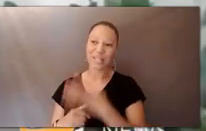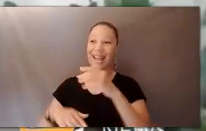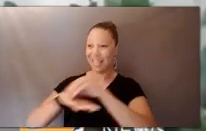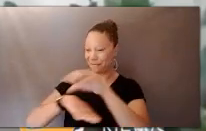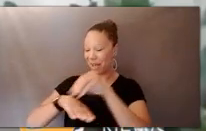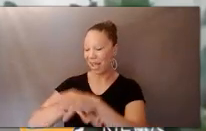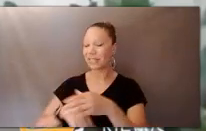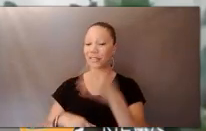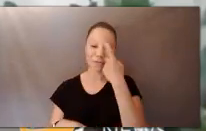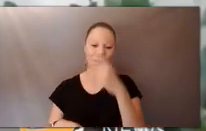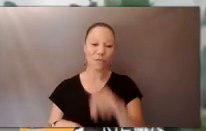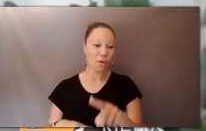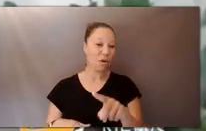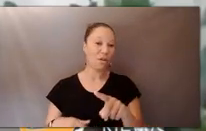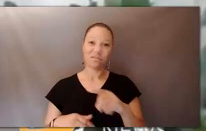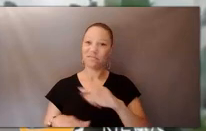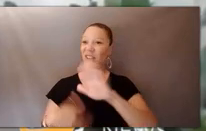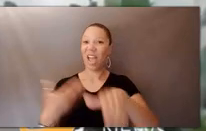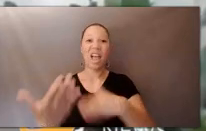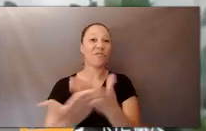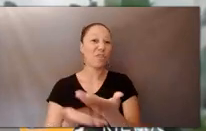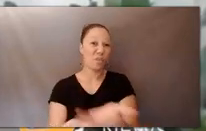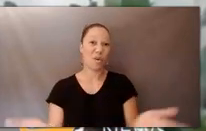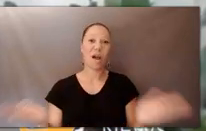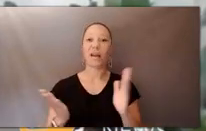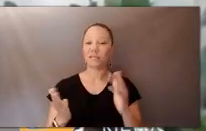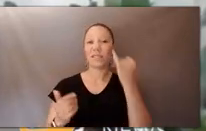advice for everyone when it comes to struggling.